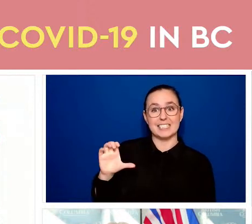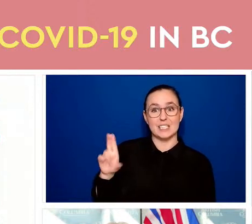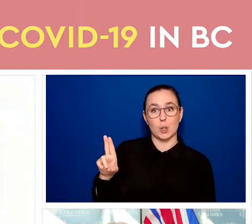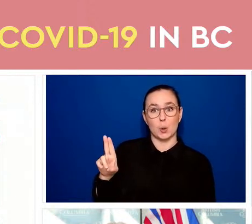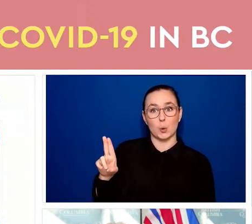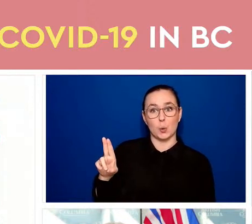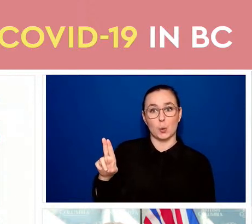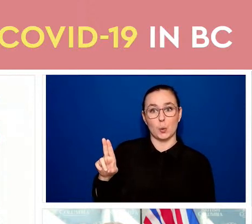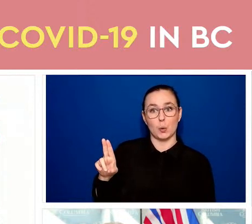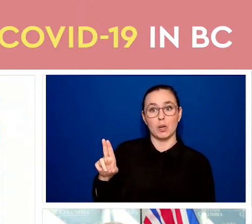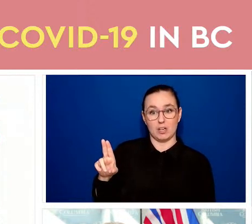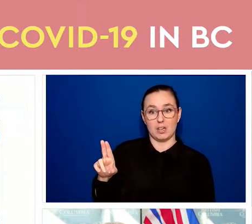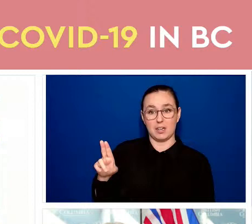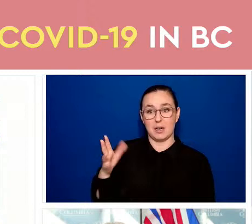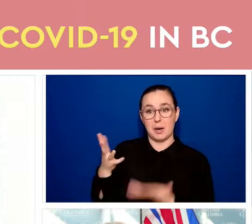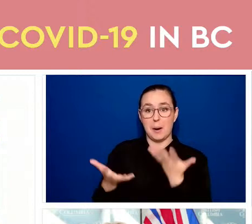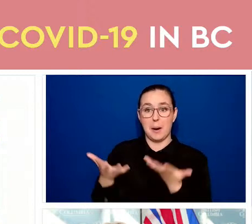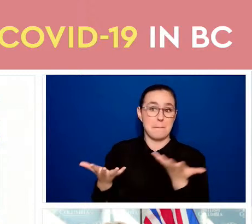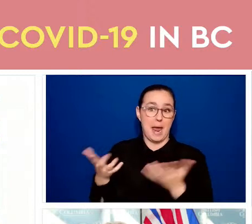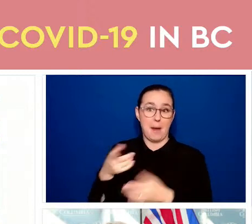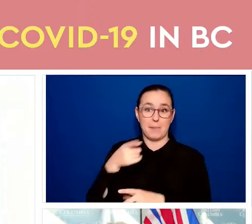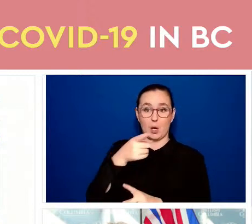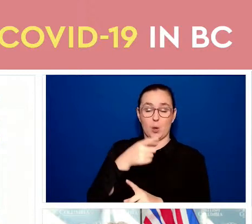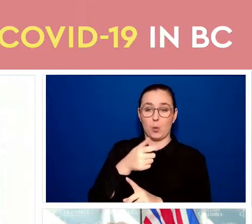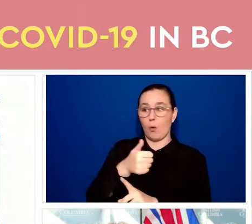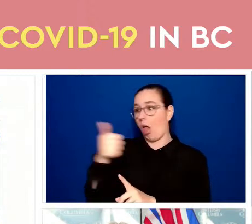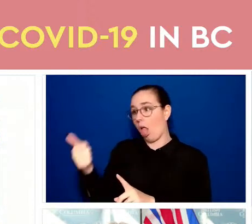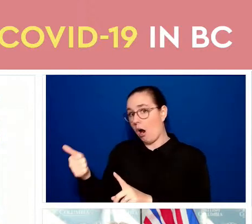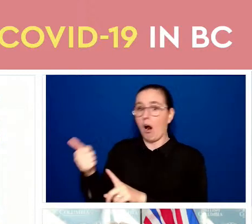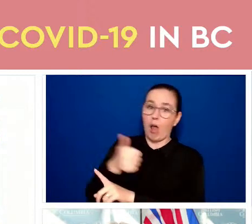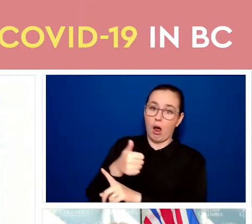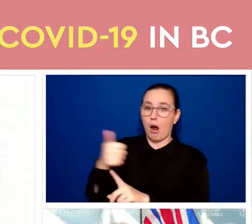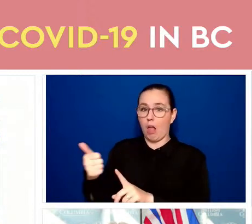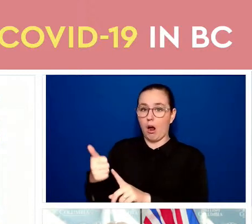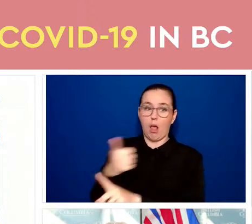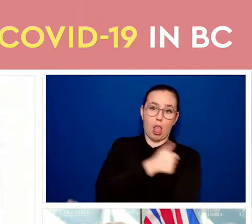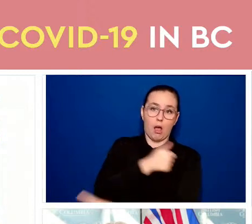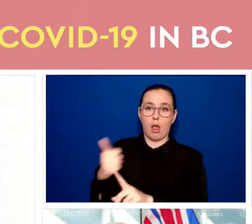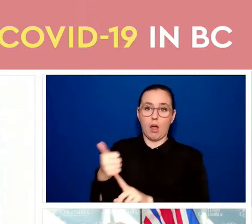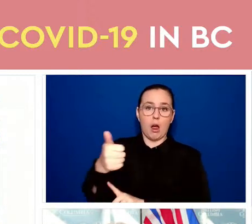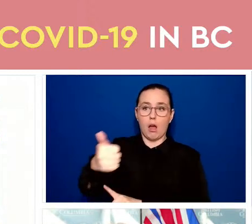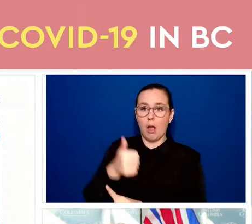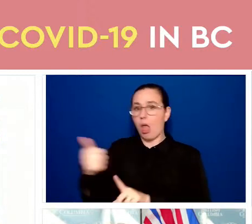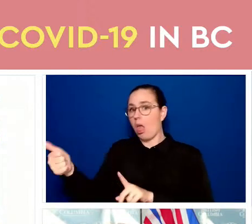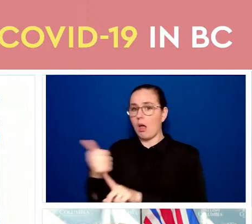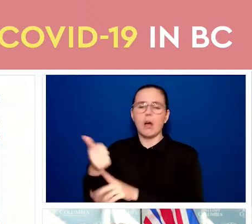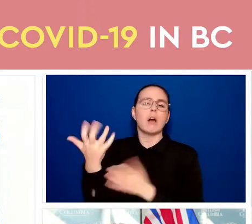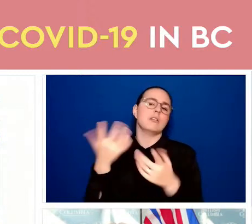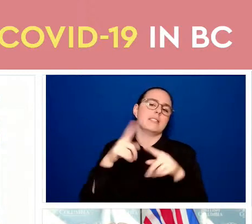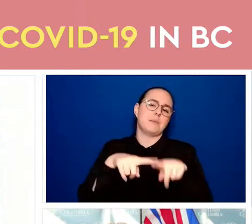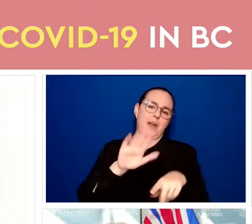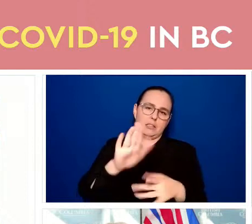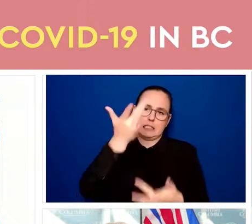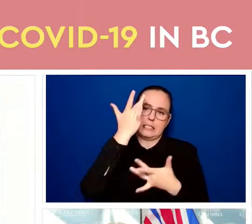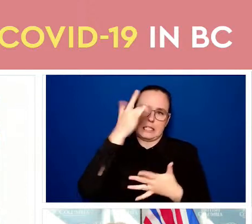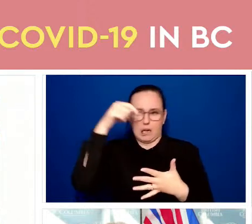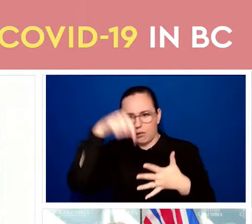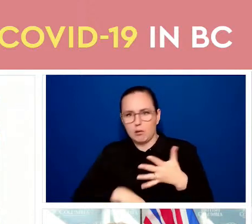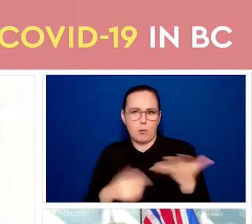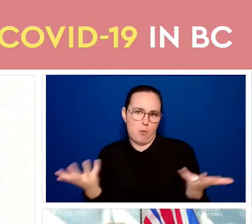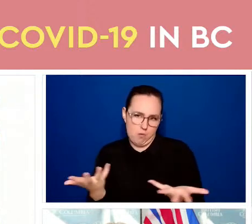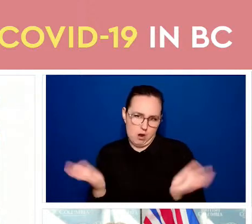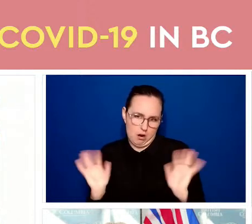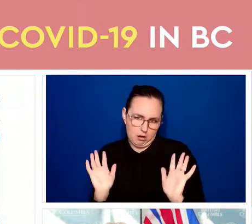twice and you may go back and forth to ICU, depending on how severe your illness is. When somebody has recovered from their